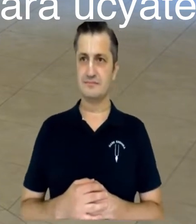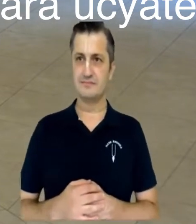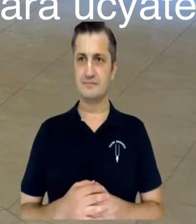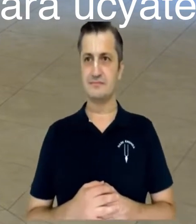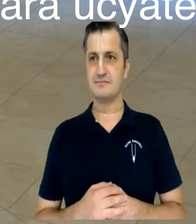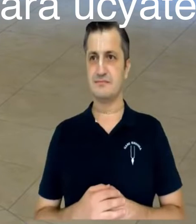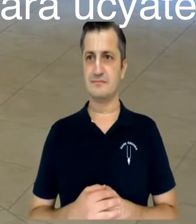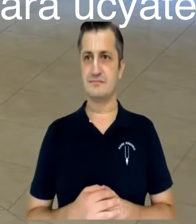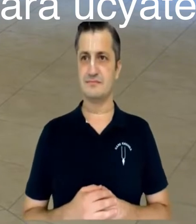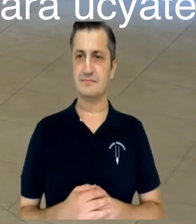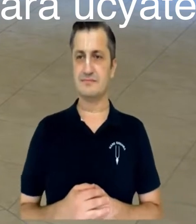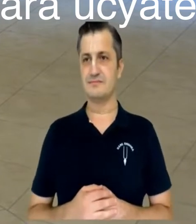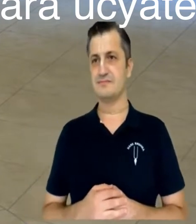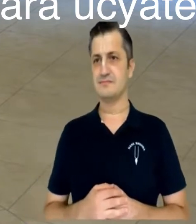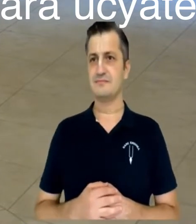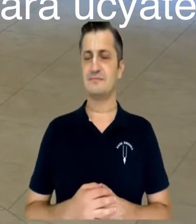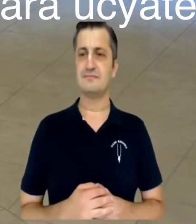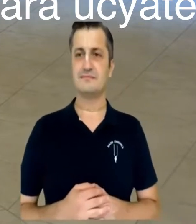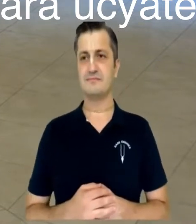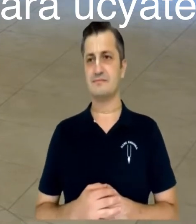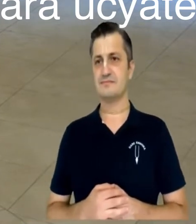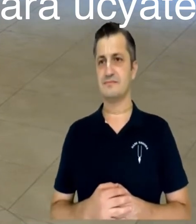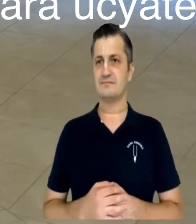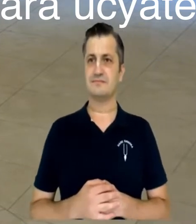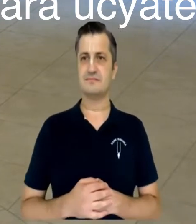Dvavimau purushau loke.